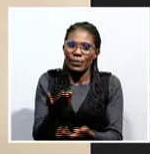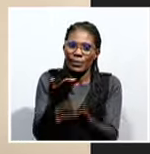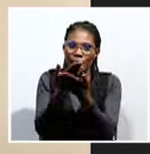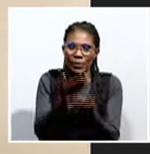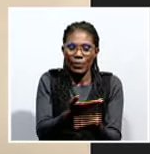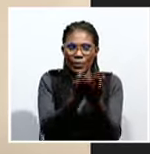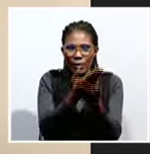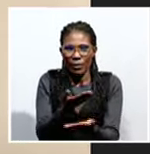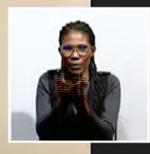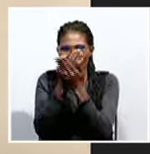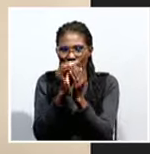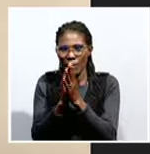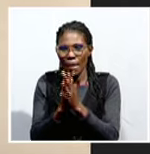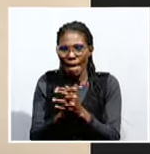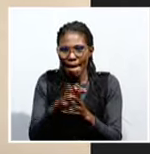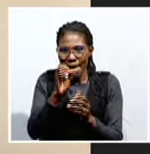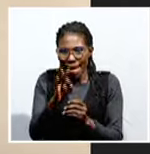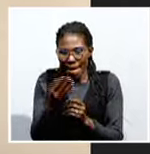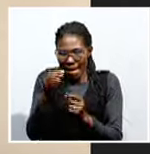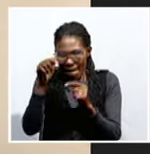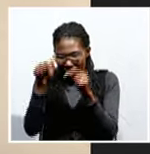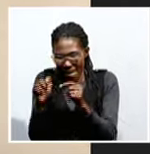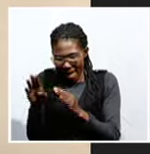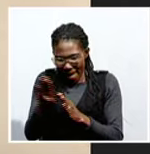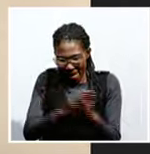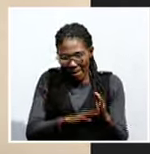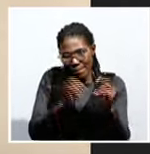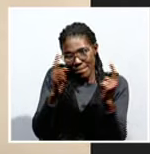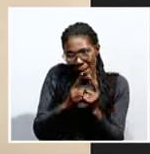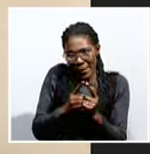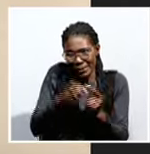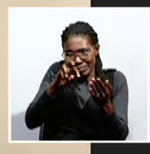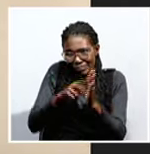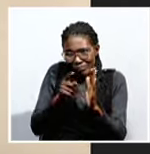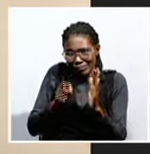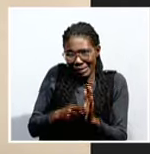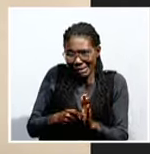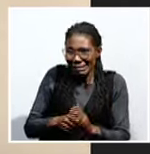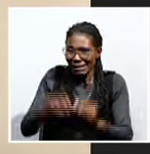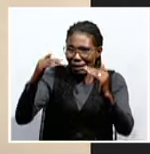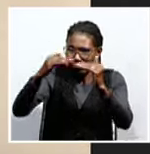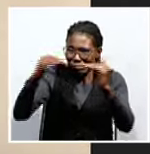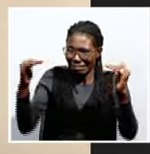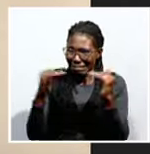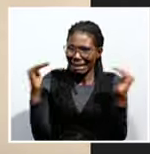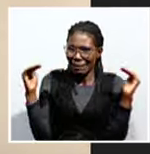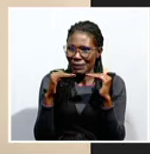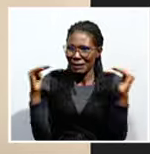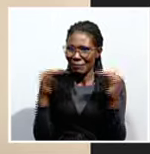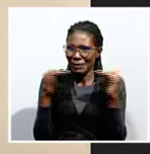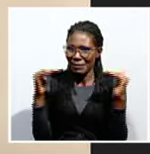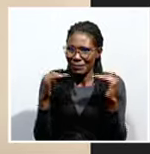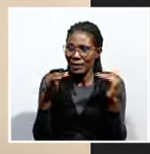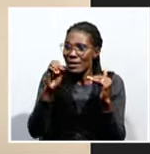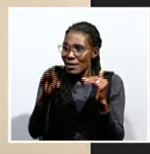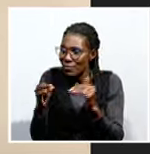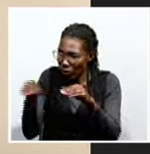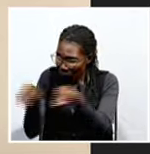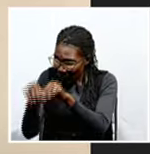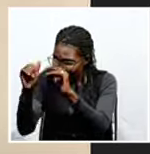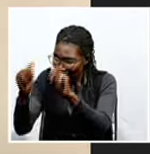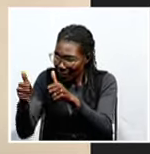When he's with you, he will bring himself to your level. When you do well, he will